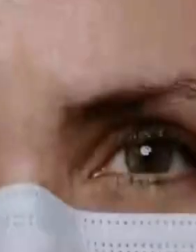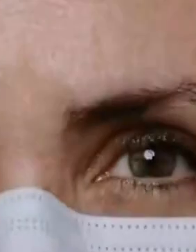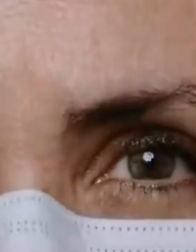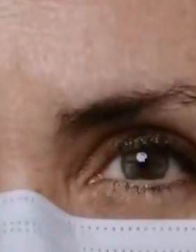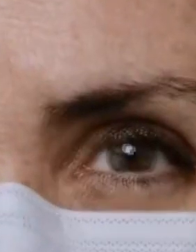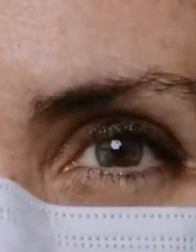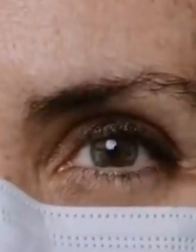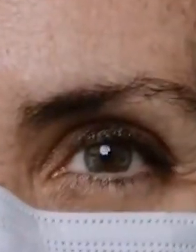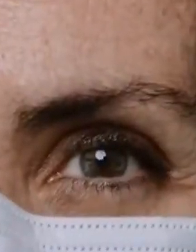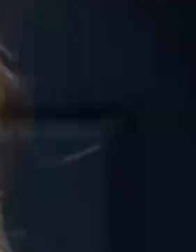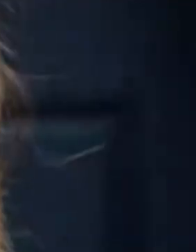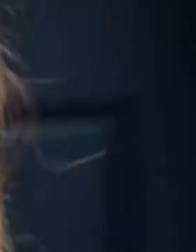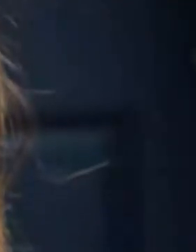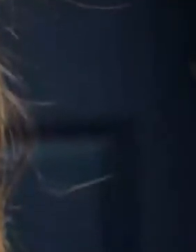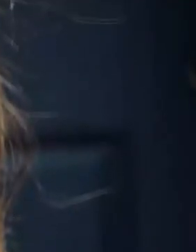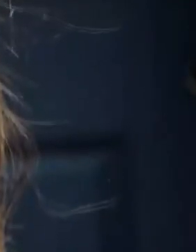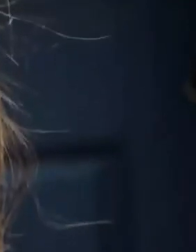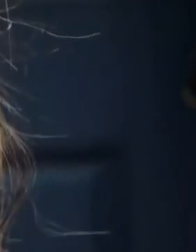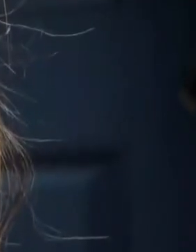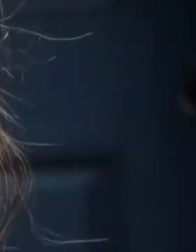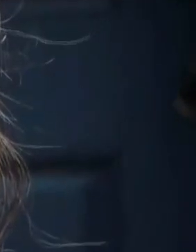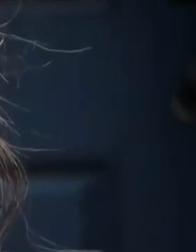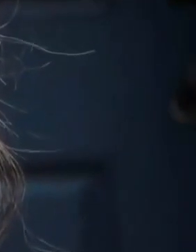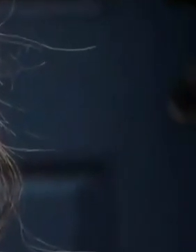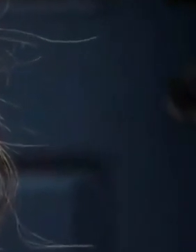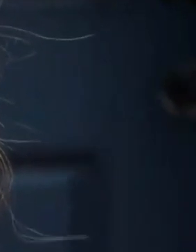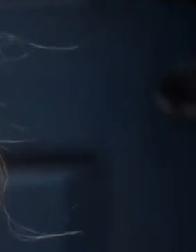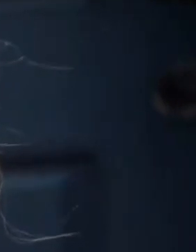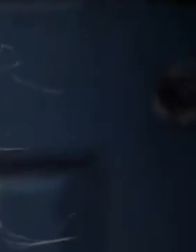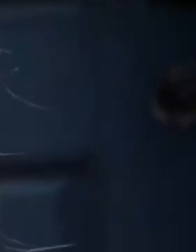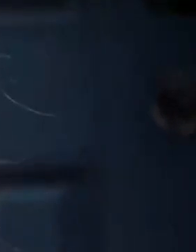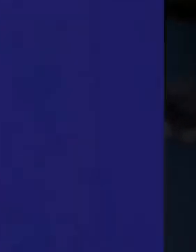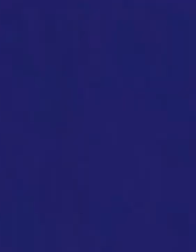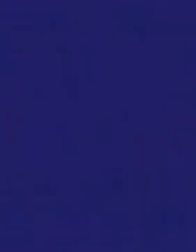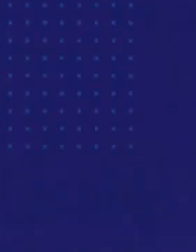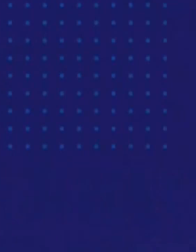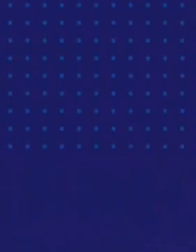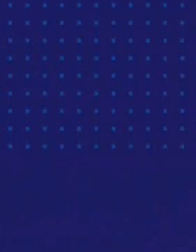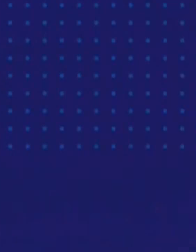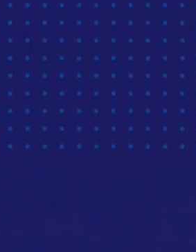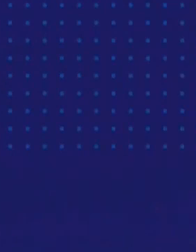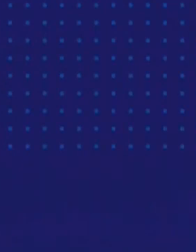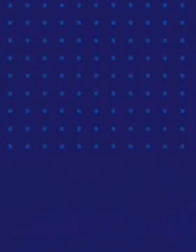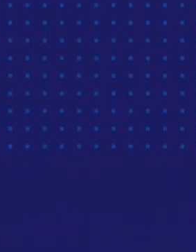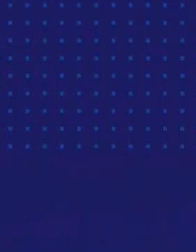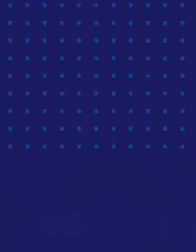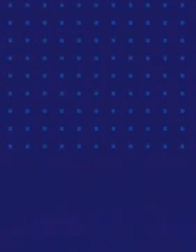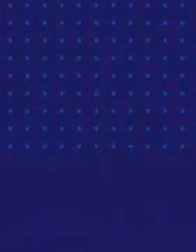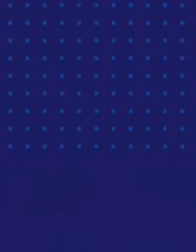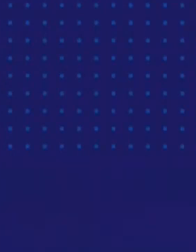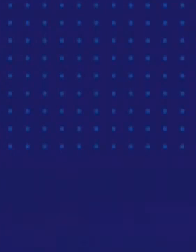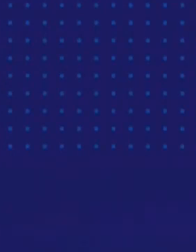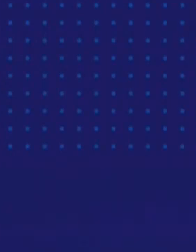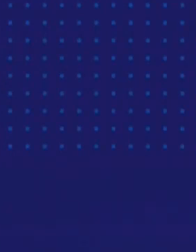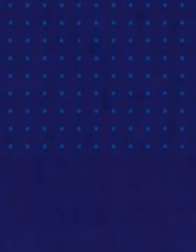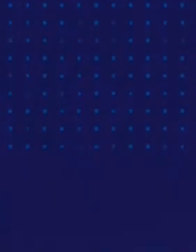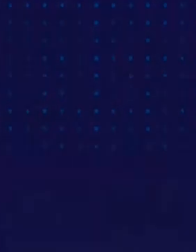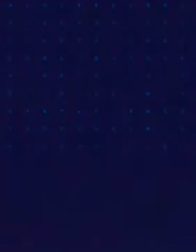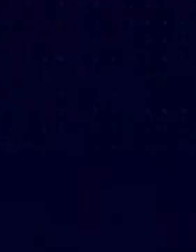que los demás te importan. Por favor, usa mascarilla. Cumplamos con nuestra parte para reducir la propagación.